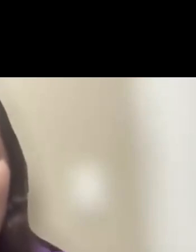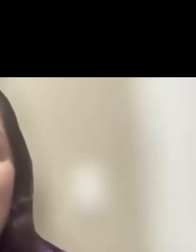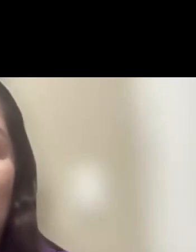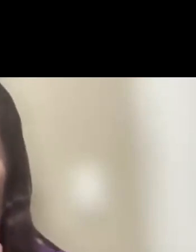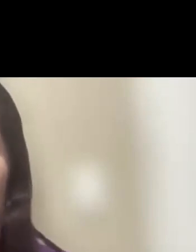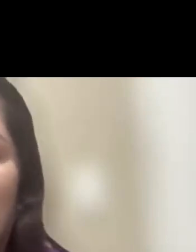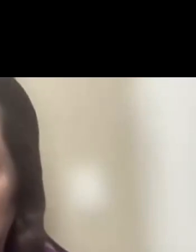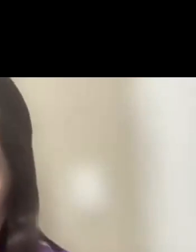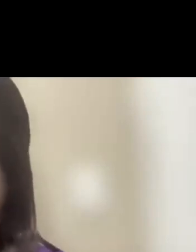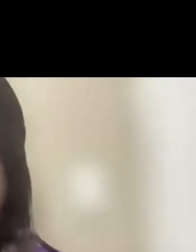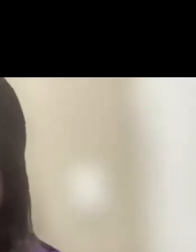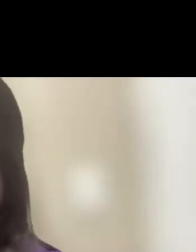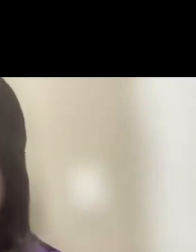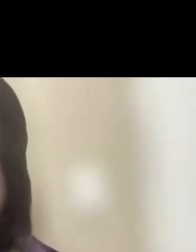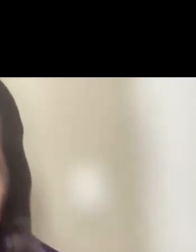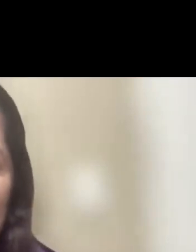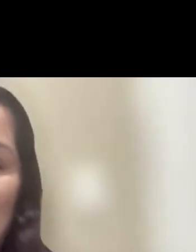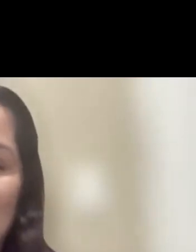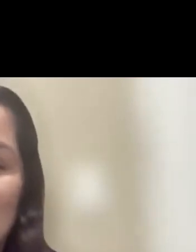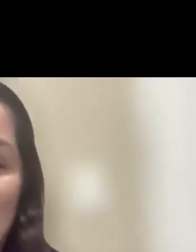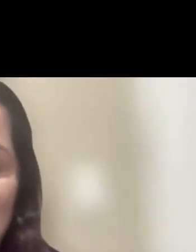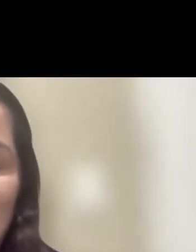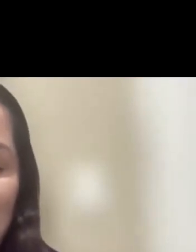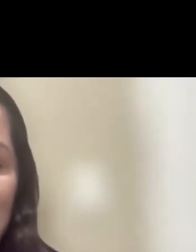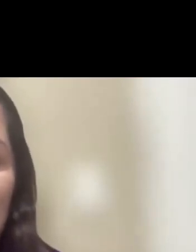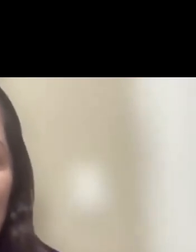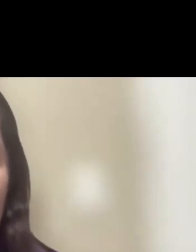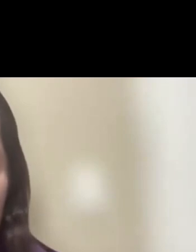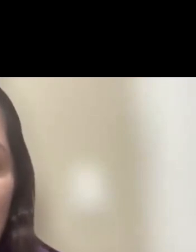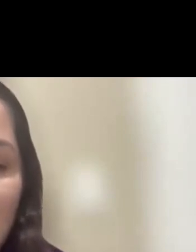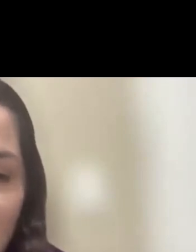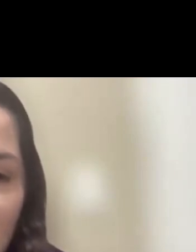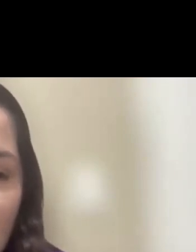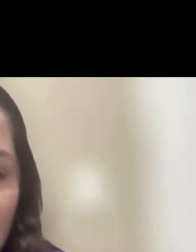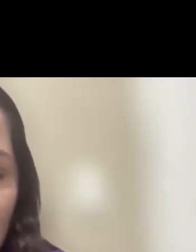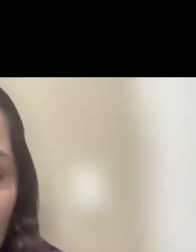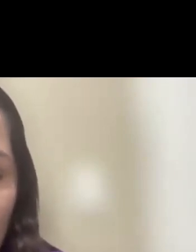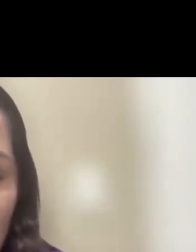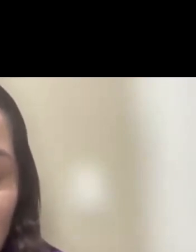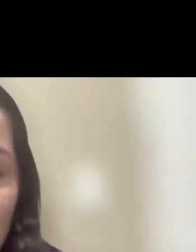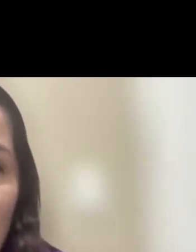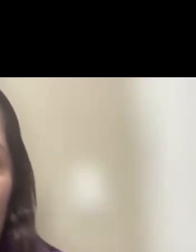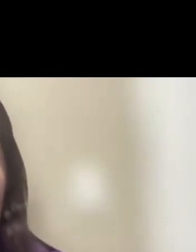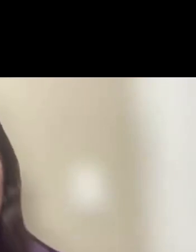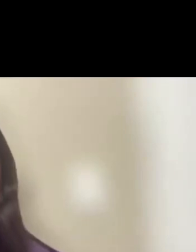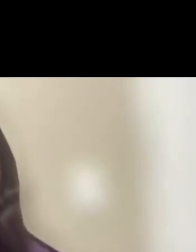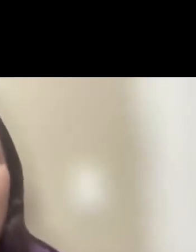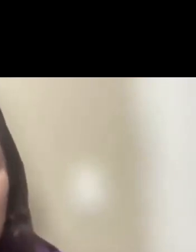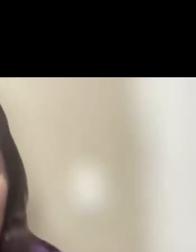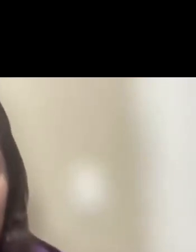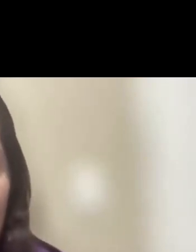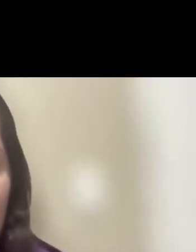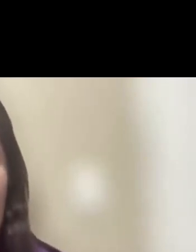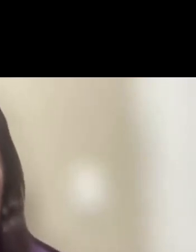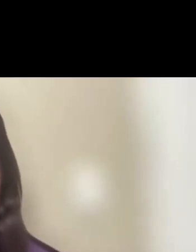like going in the freeway on the opposite direction, driving a semi truck. So it was very concerning. So at home, he started also